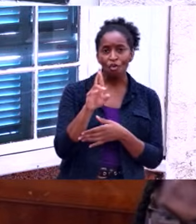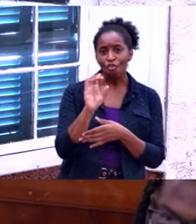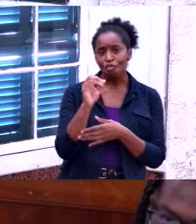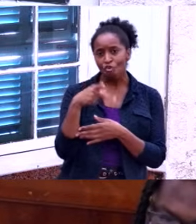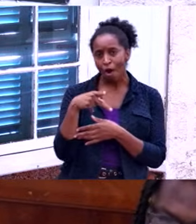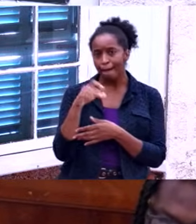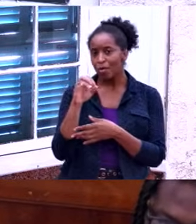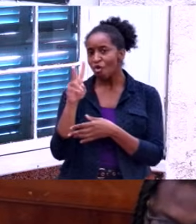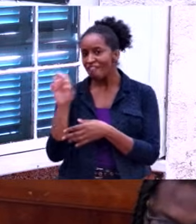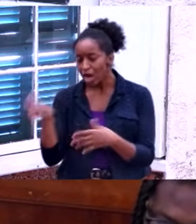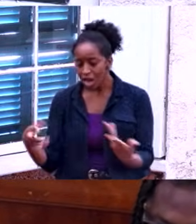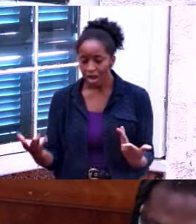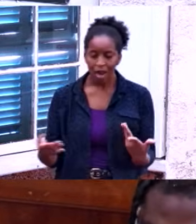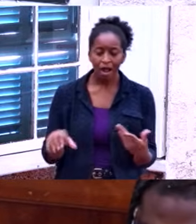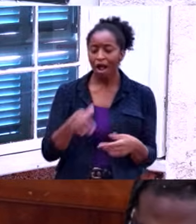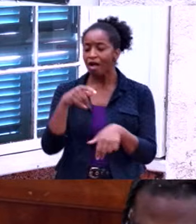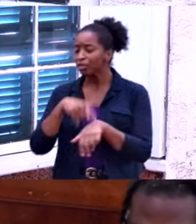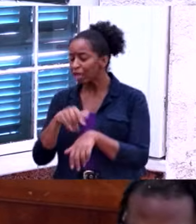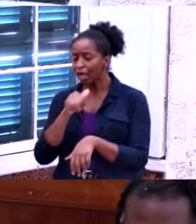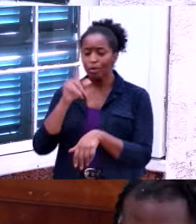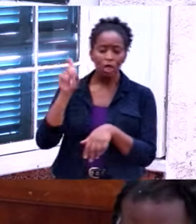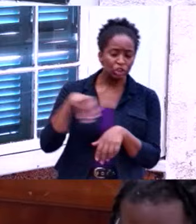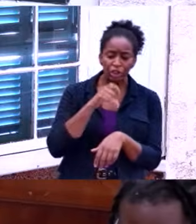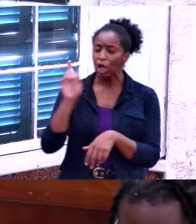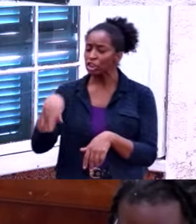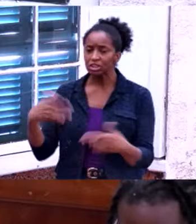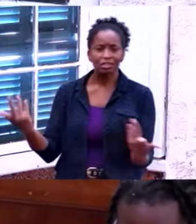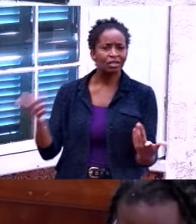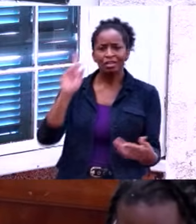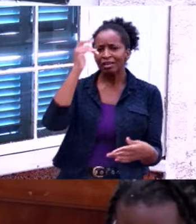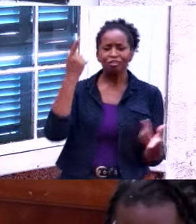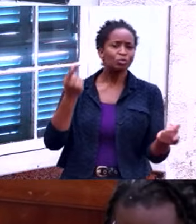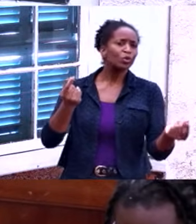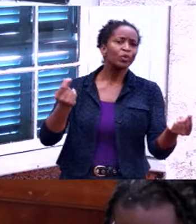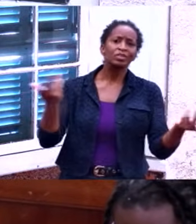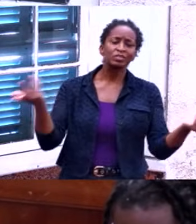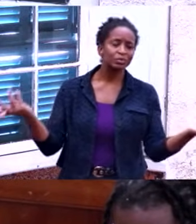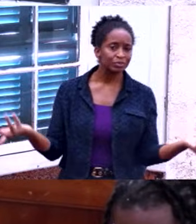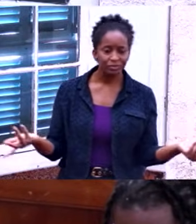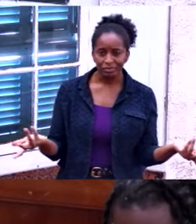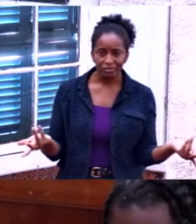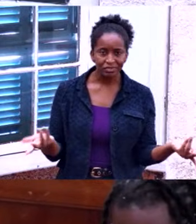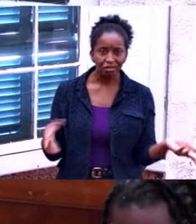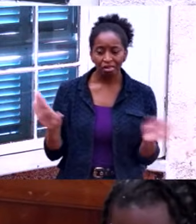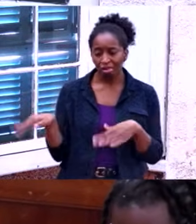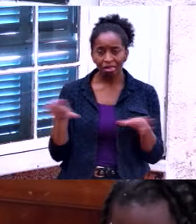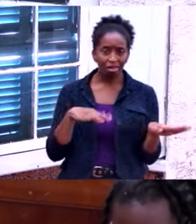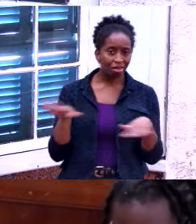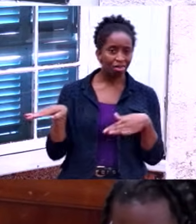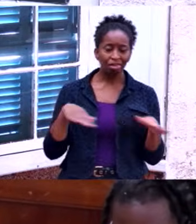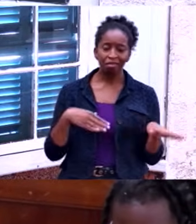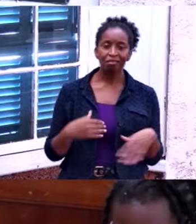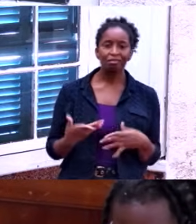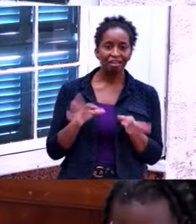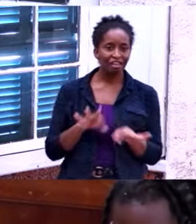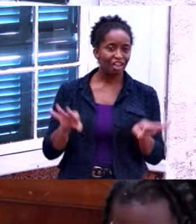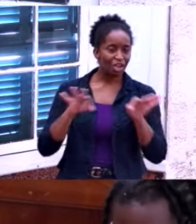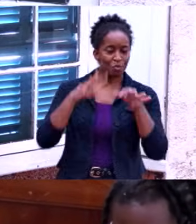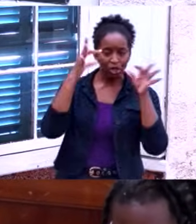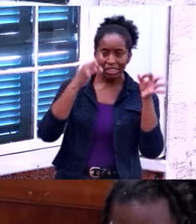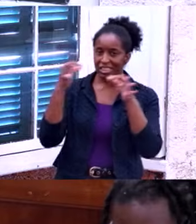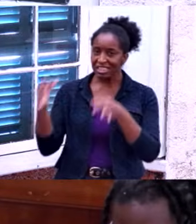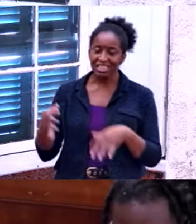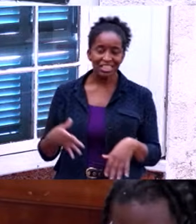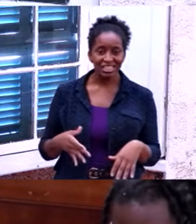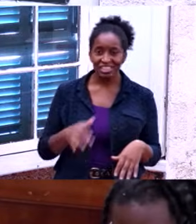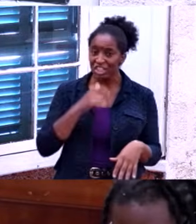in isolation as a small developing state and do not make the critical decisions that are important for the benefit of the